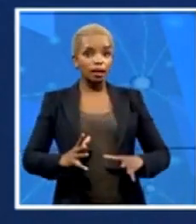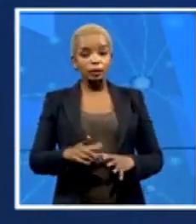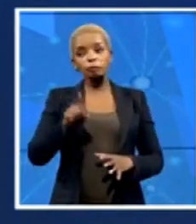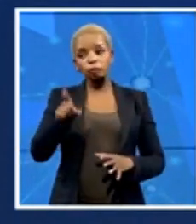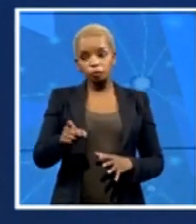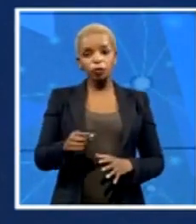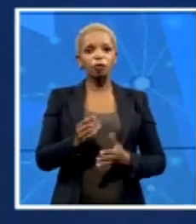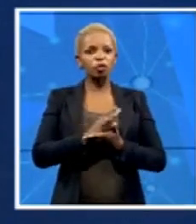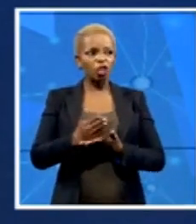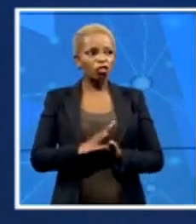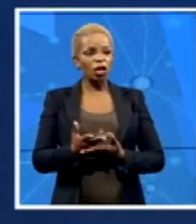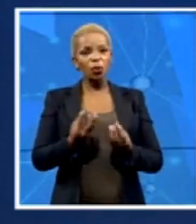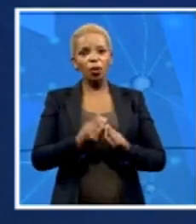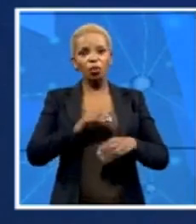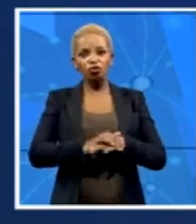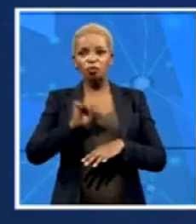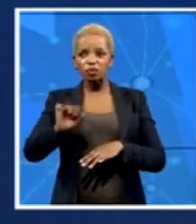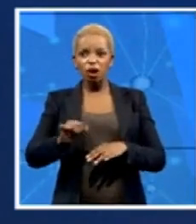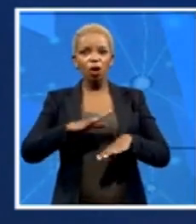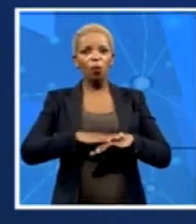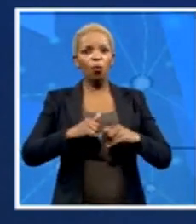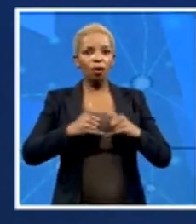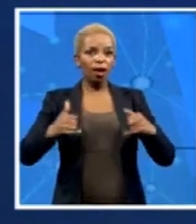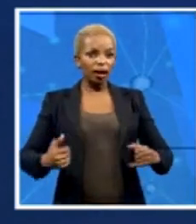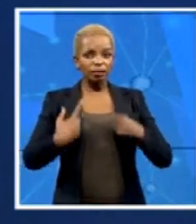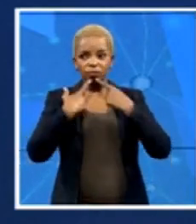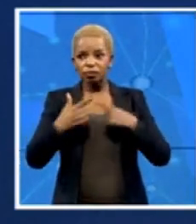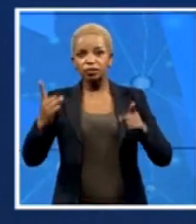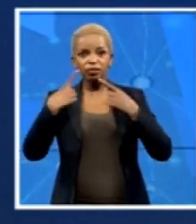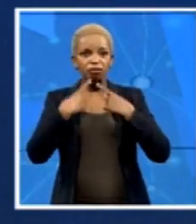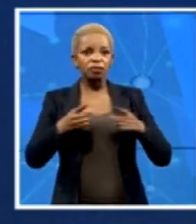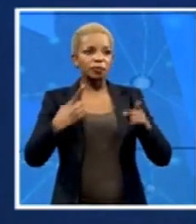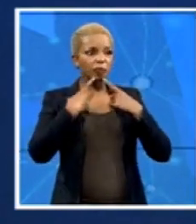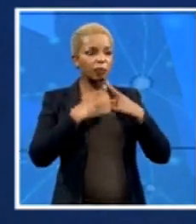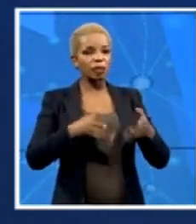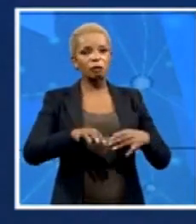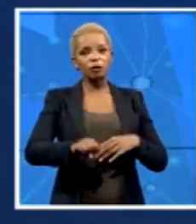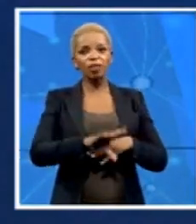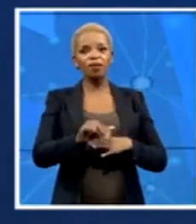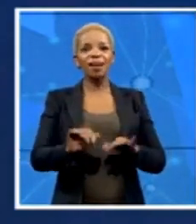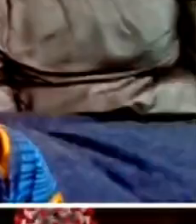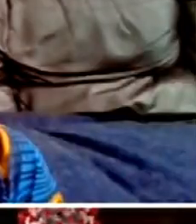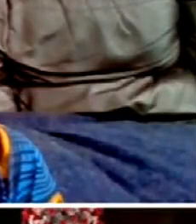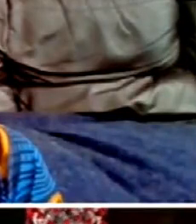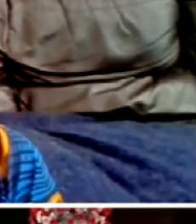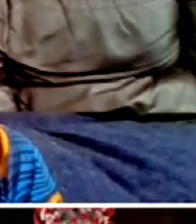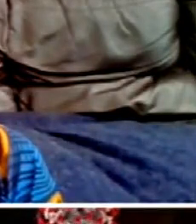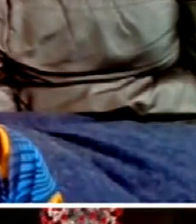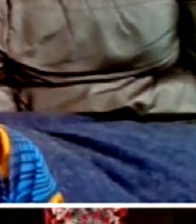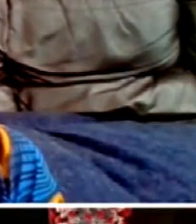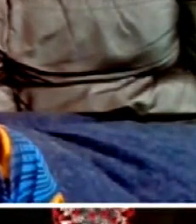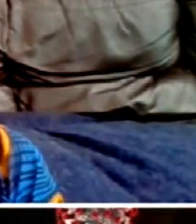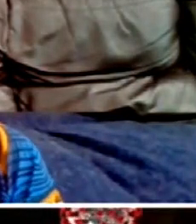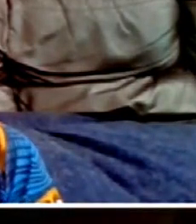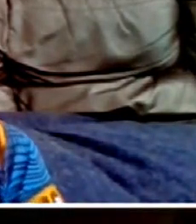at large how to take basic care during this time. Megan joins us now via Skype. Megan, a